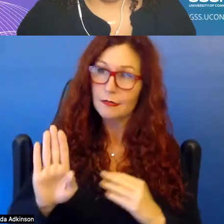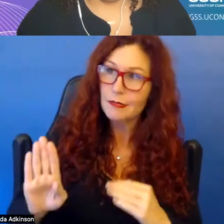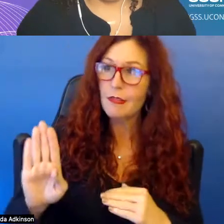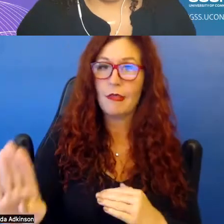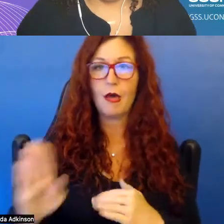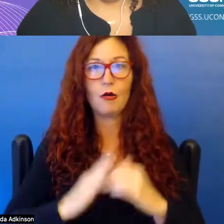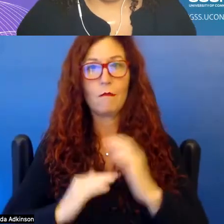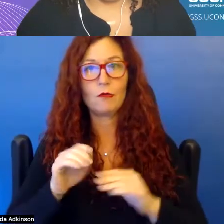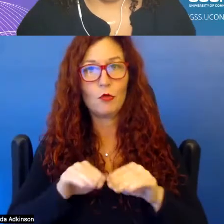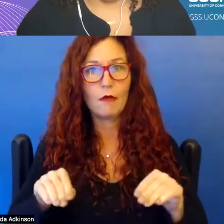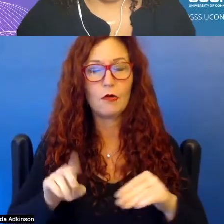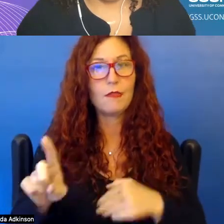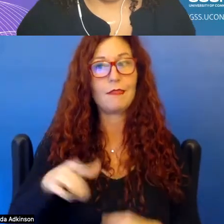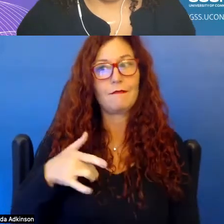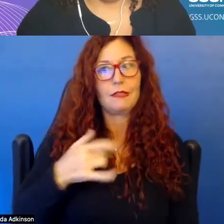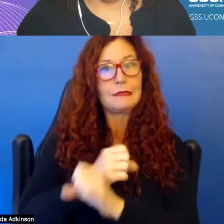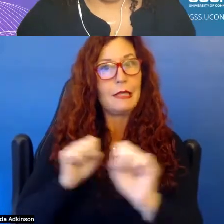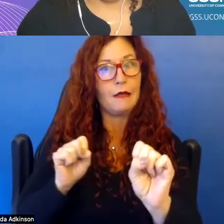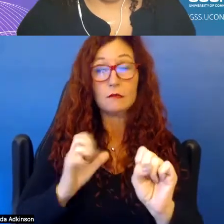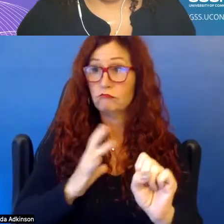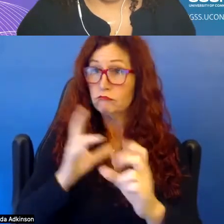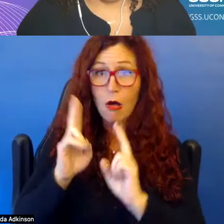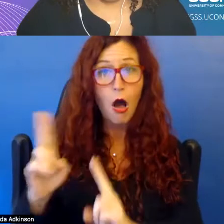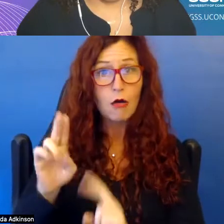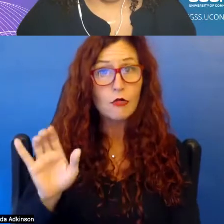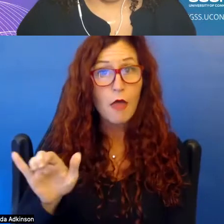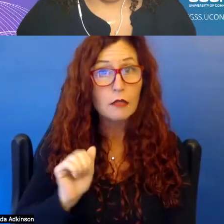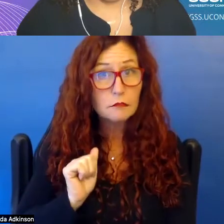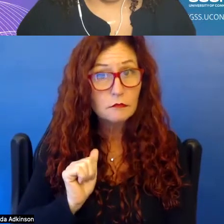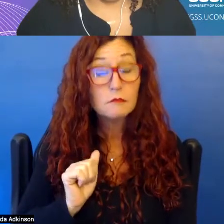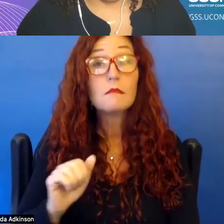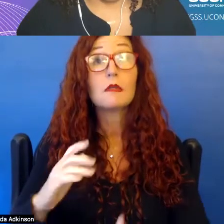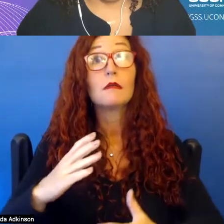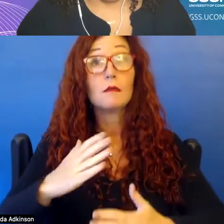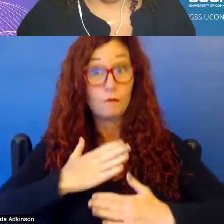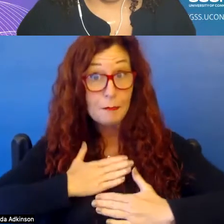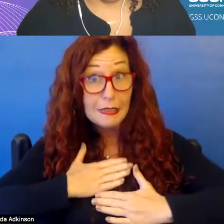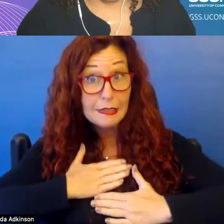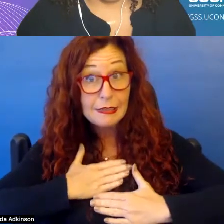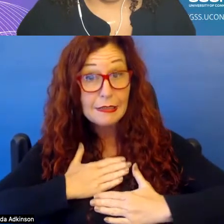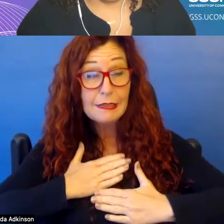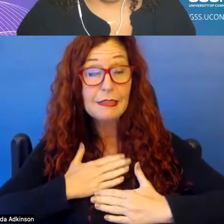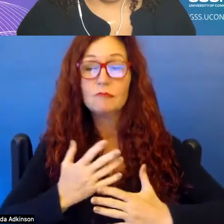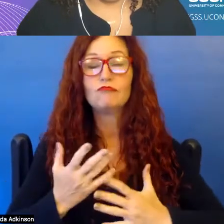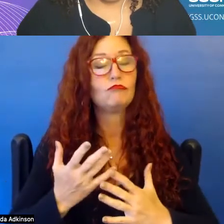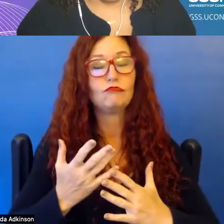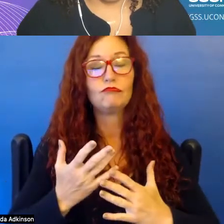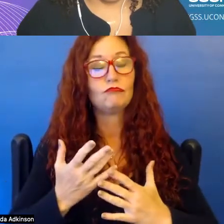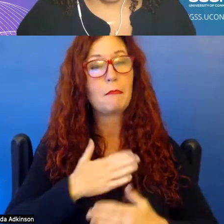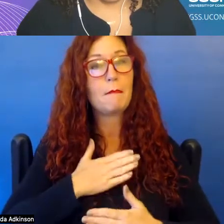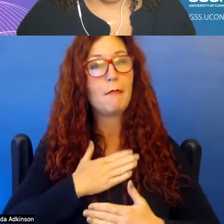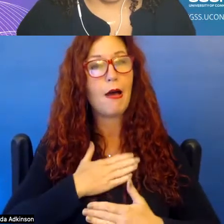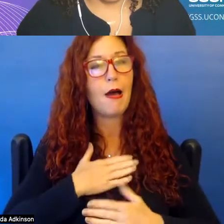and honoring it. But as I said, for me, it's really about being out and letting folks